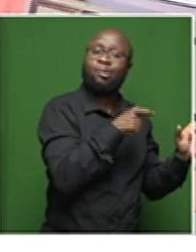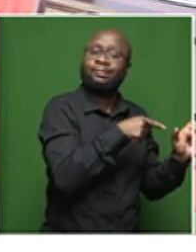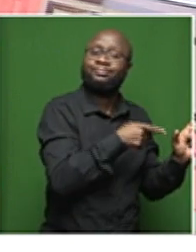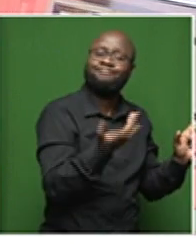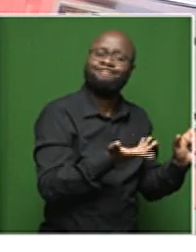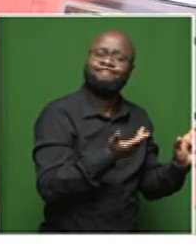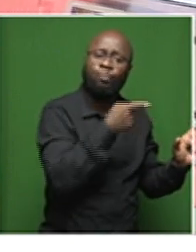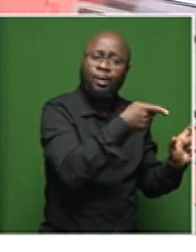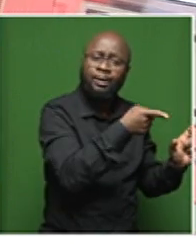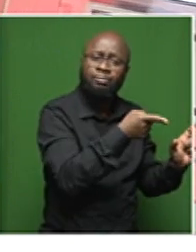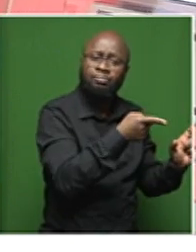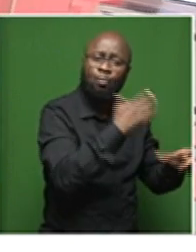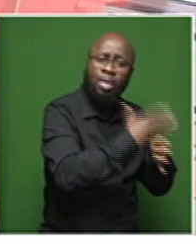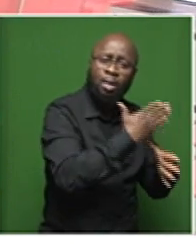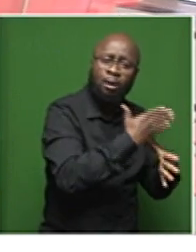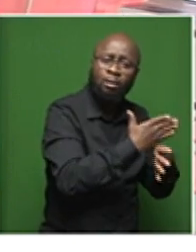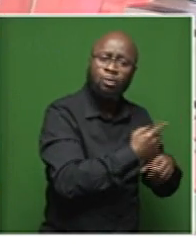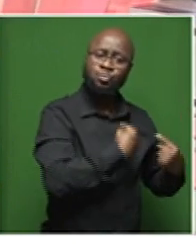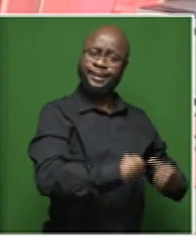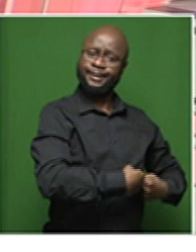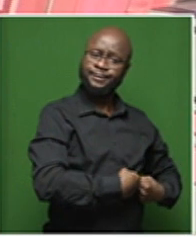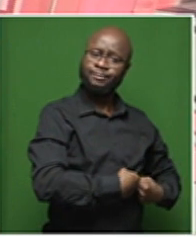know when someone says they've got high blood pressure?